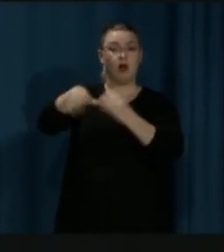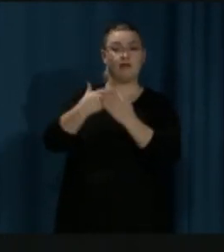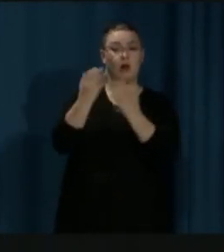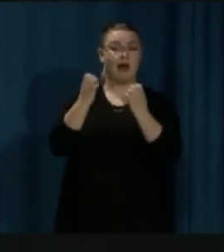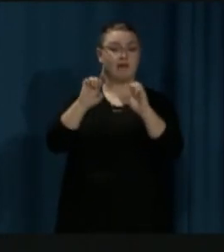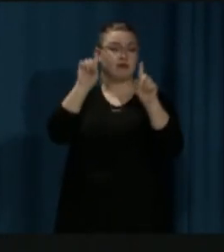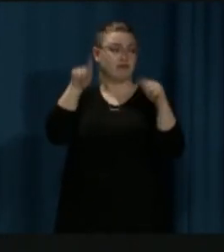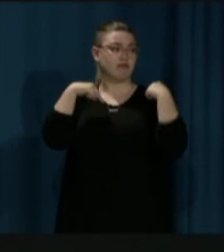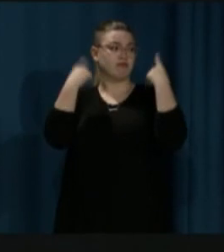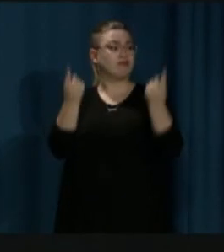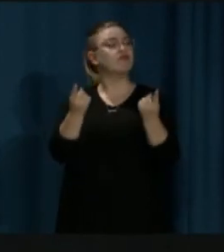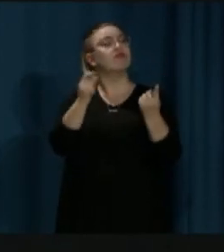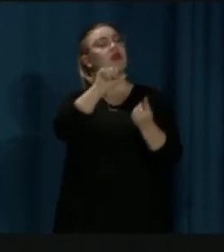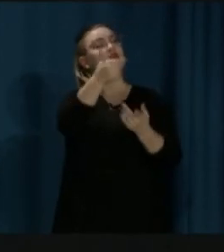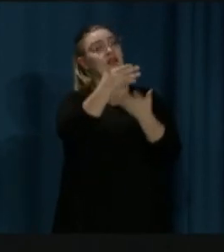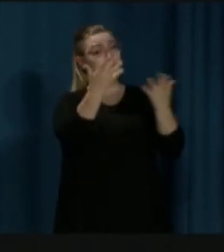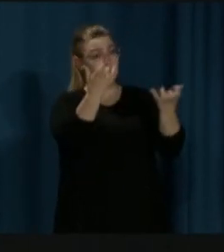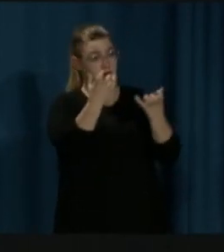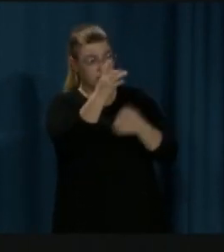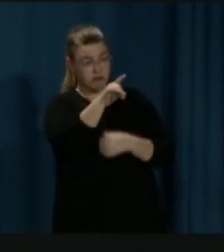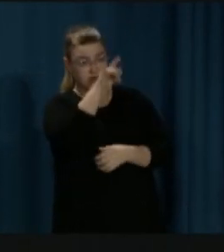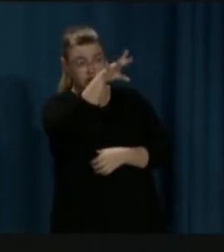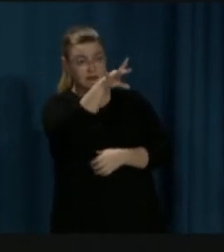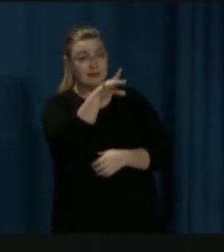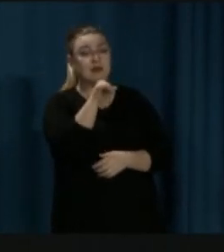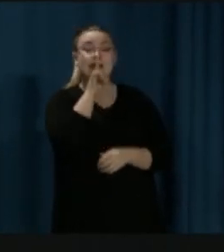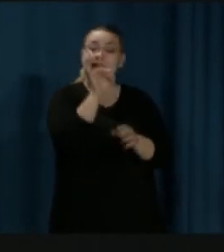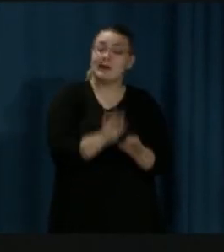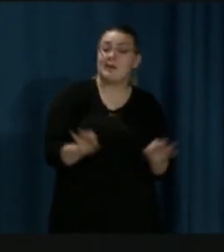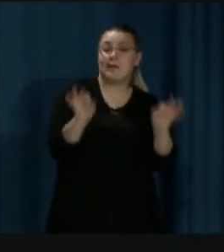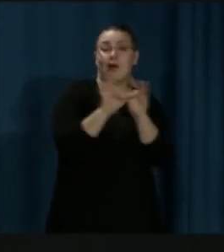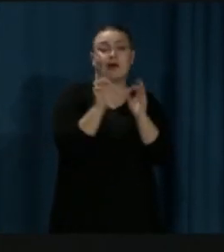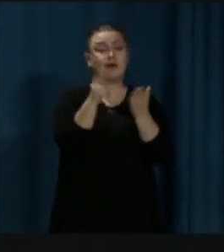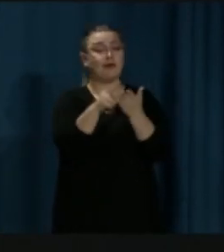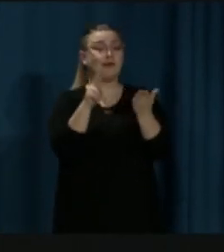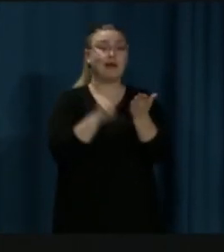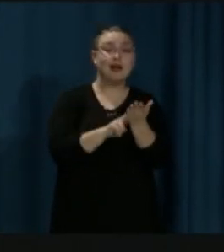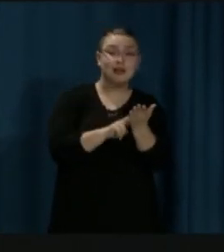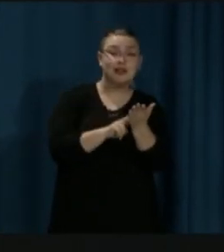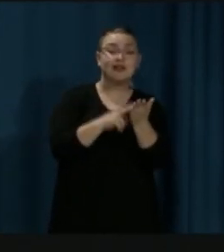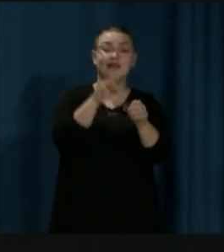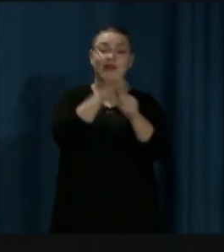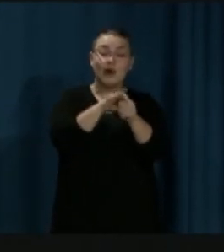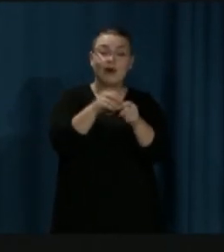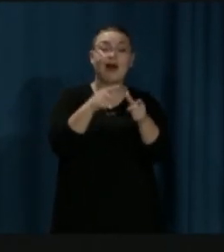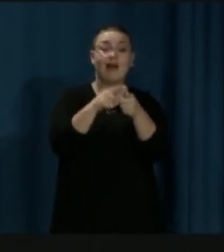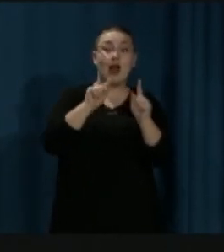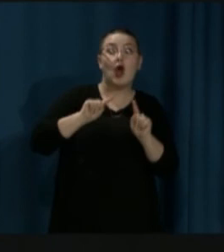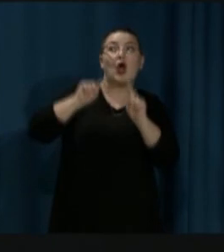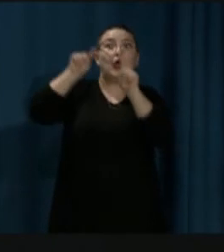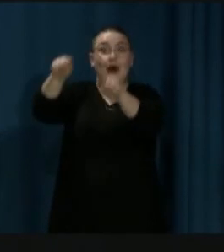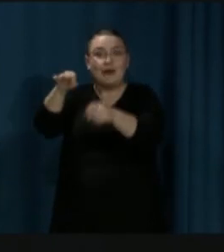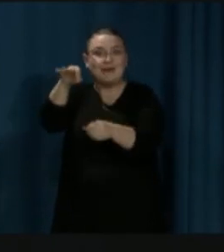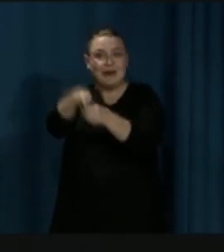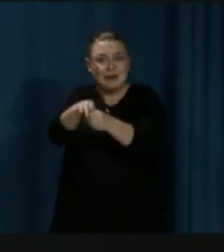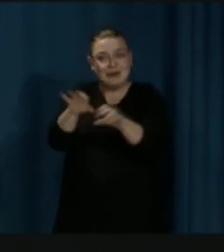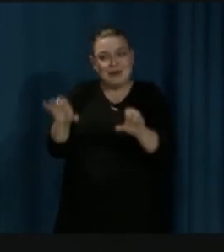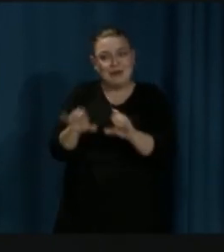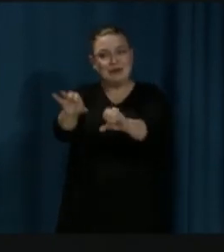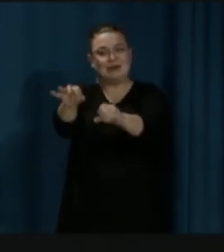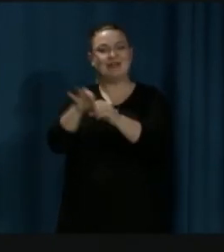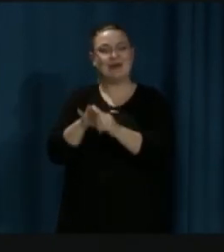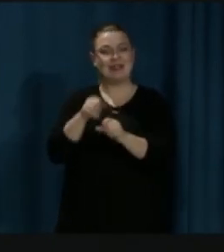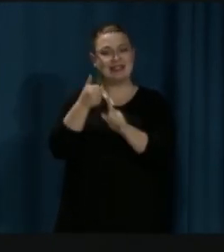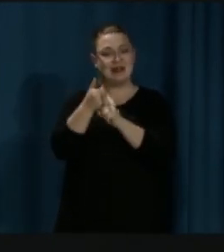I'm not sure there's anything I'd like to other than go get registered and go vote, participate. The minimum thing we can all do